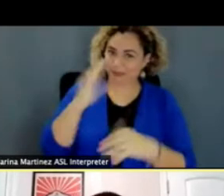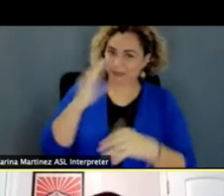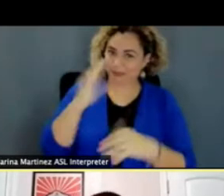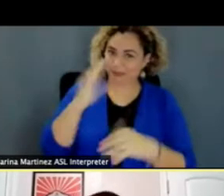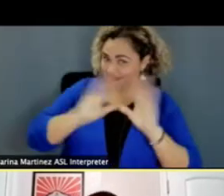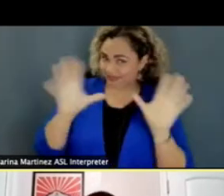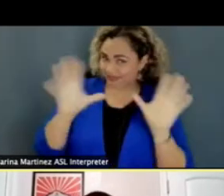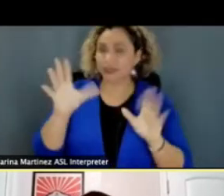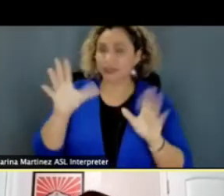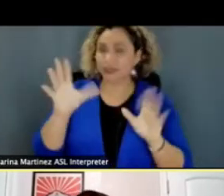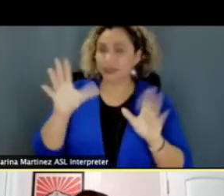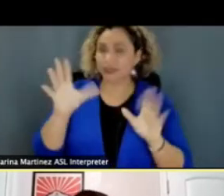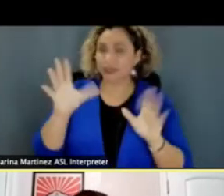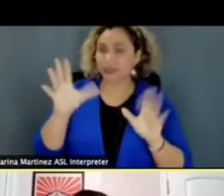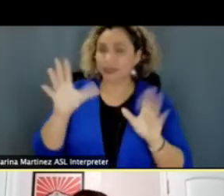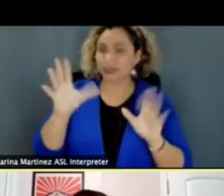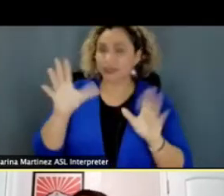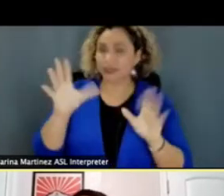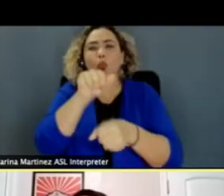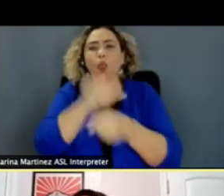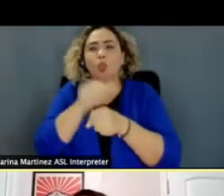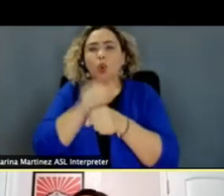I create these works in a